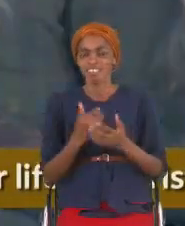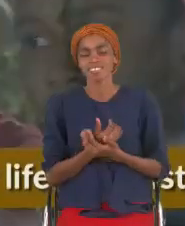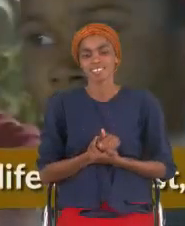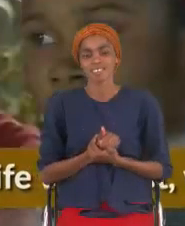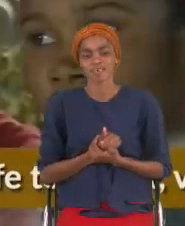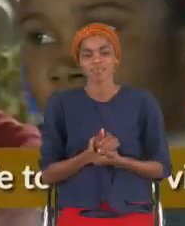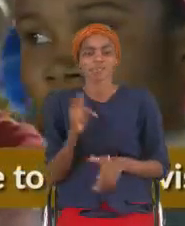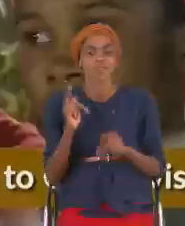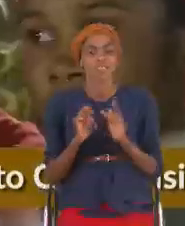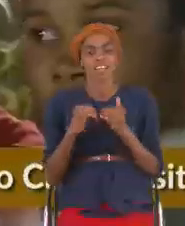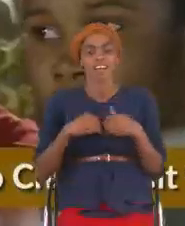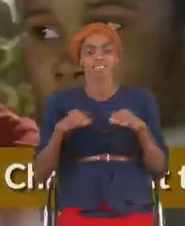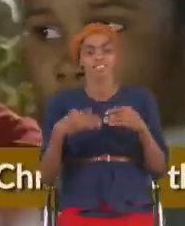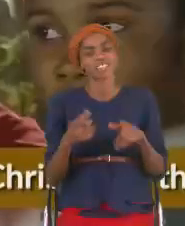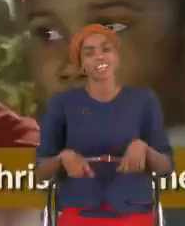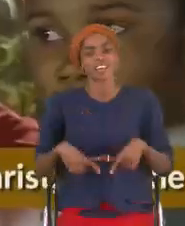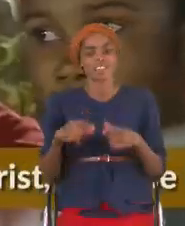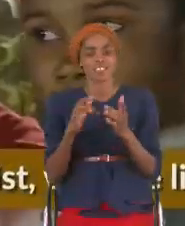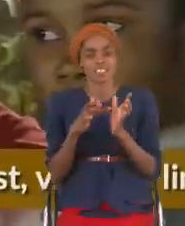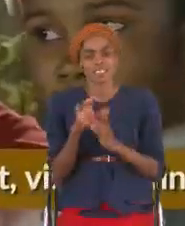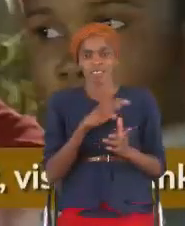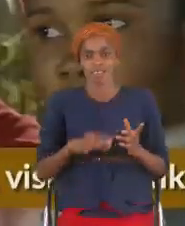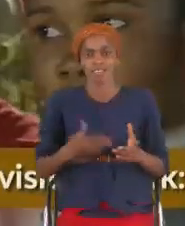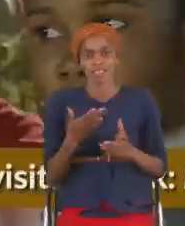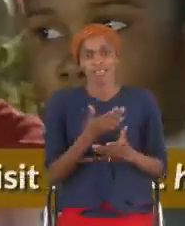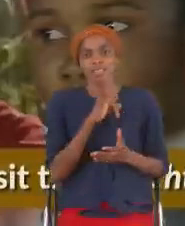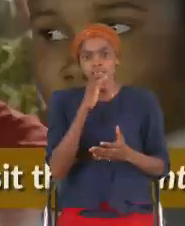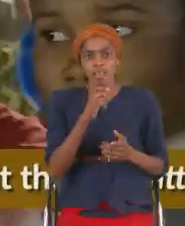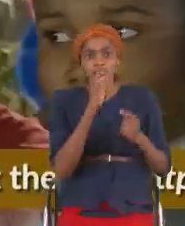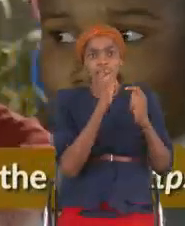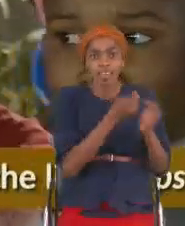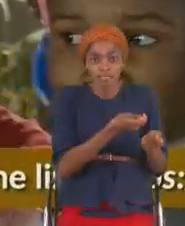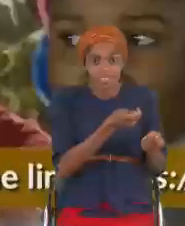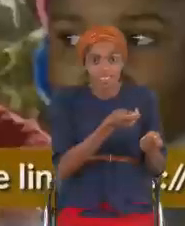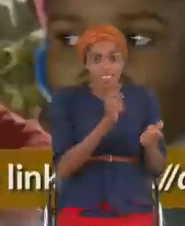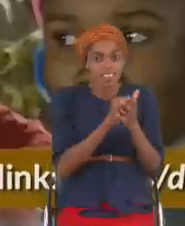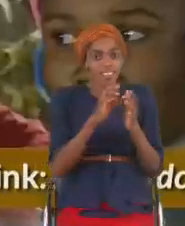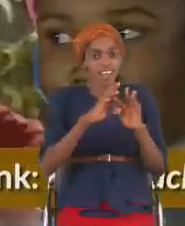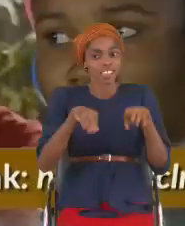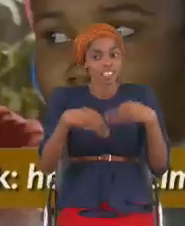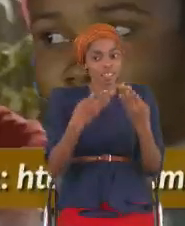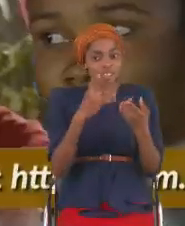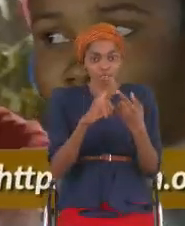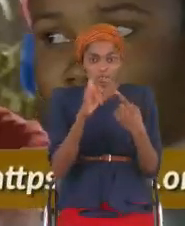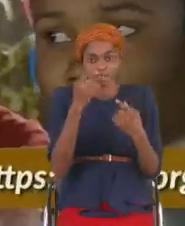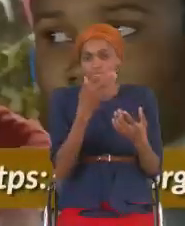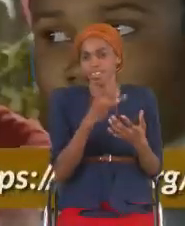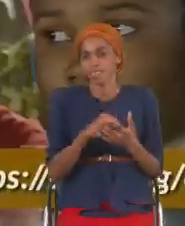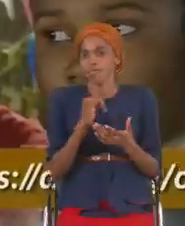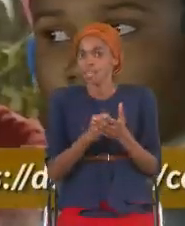Those who are giving their lives to Christ, there is a package that they are giving to you there. That envelope is